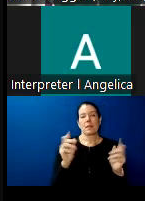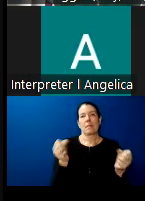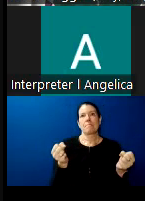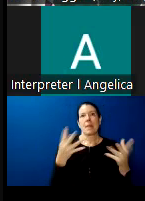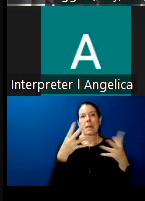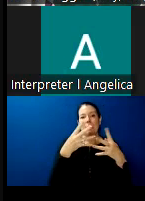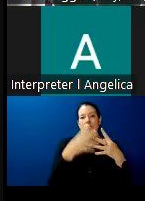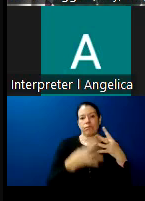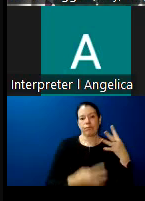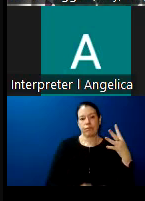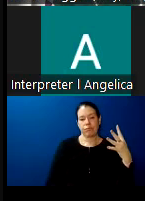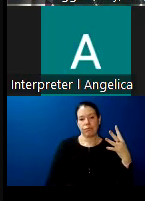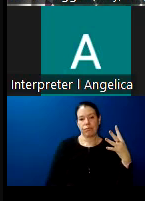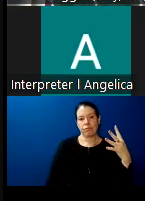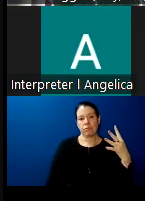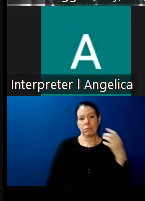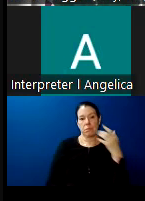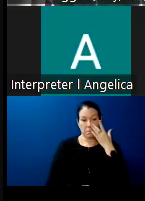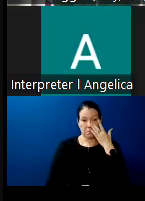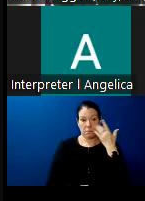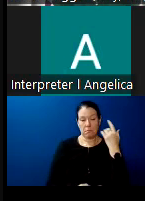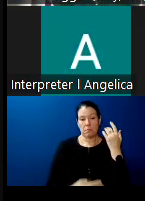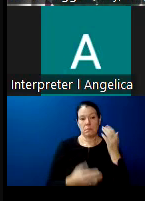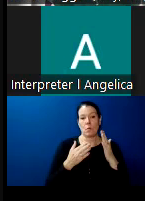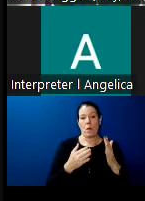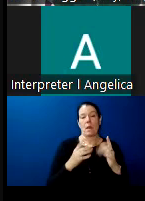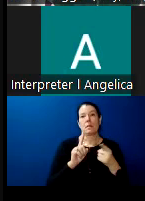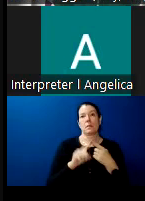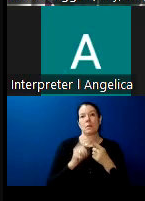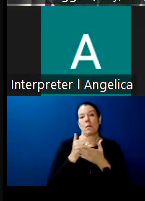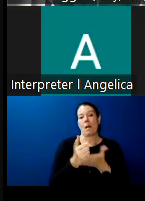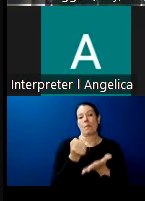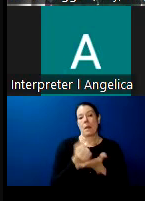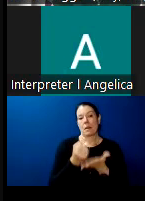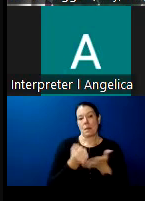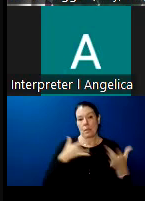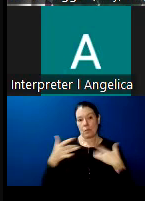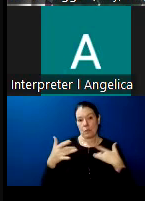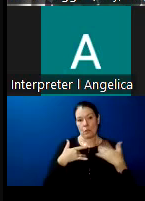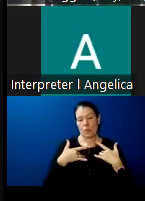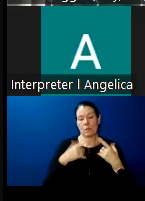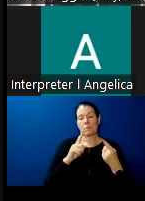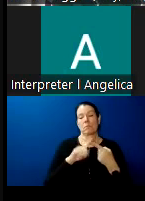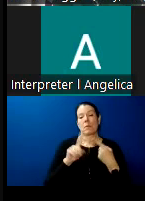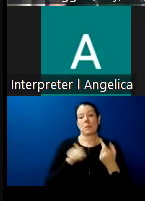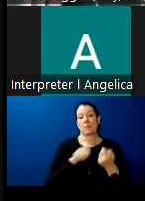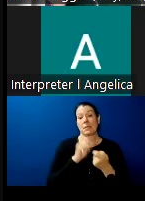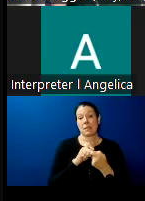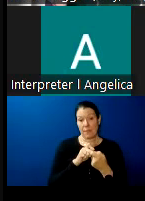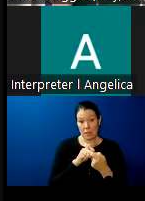of remedies to economic concerns, but particularly there are a myriad